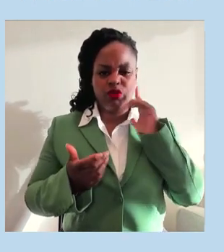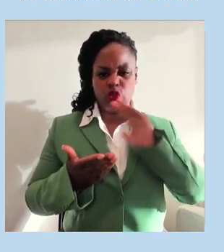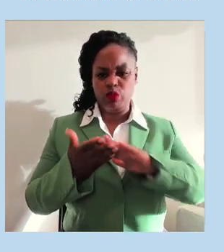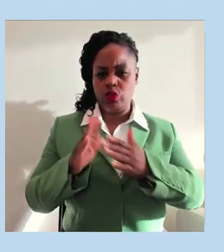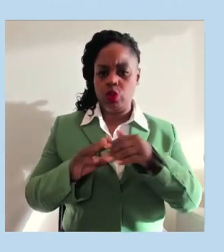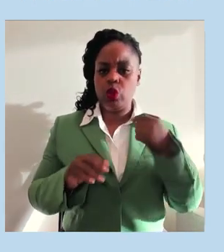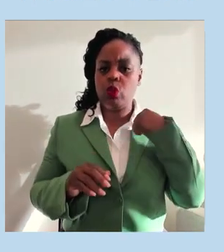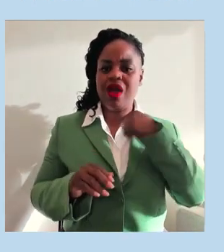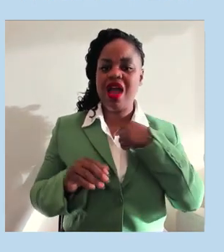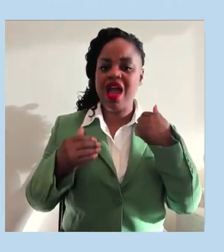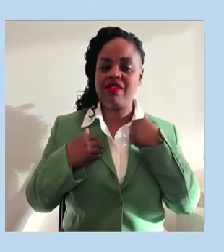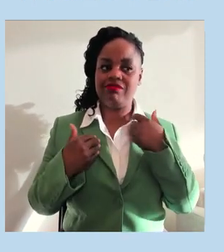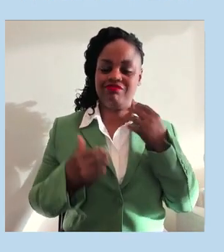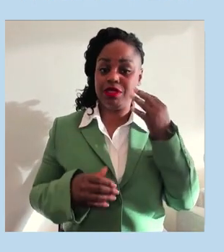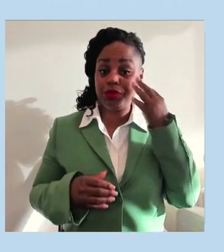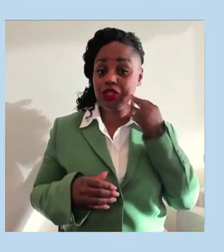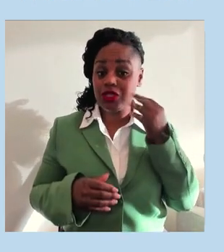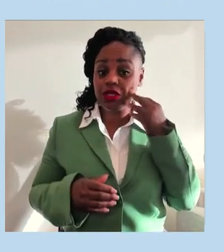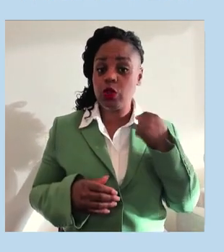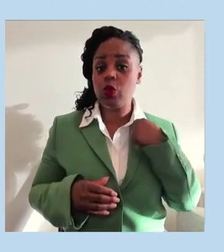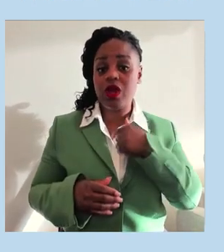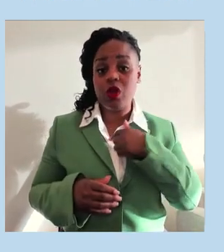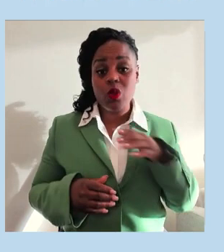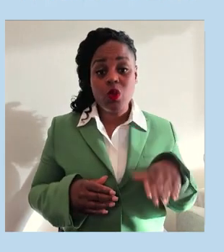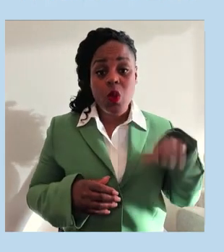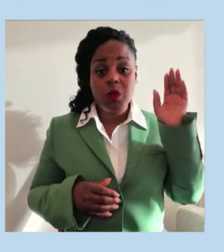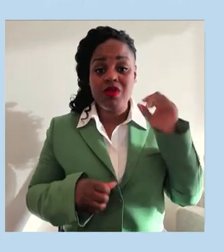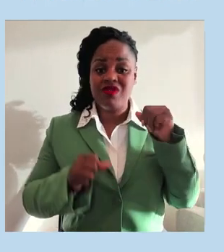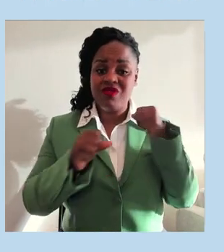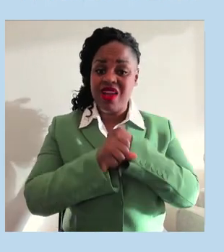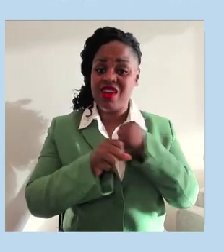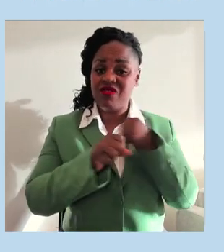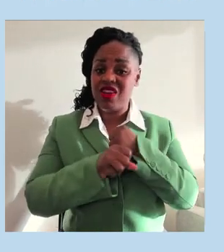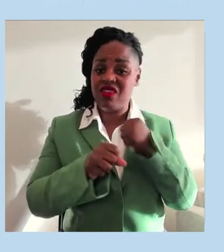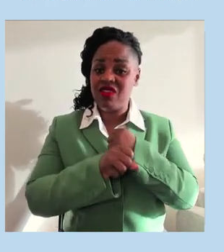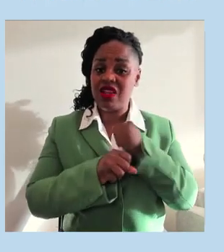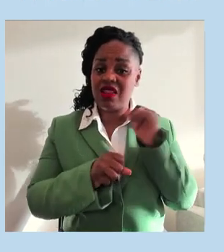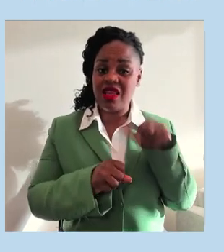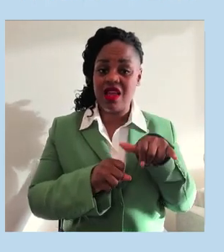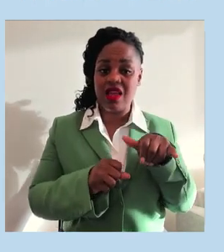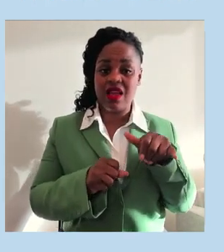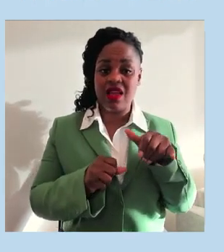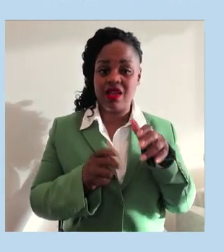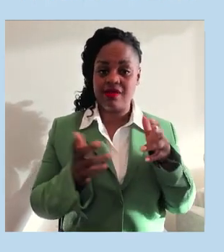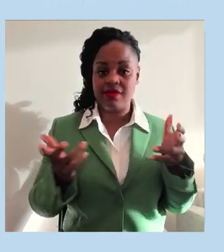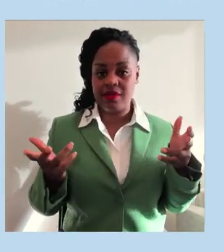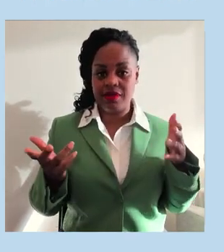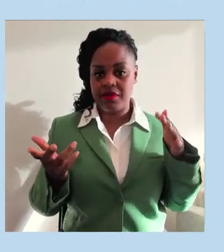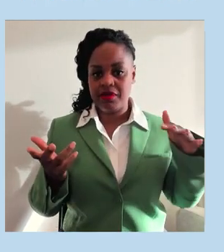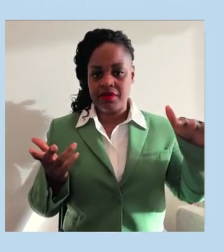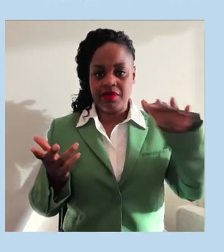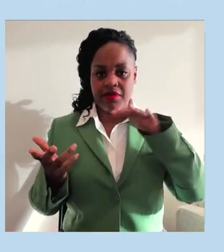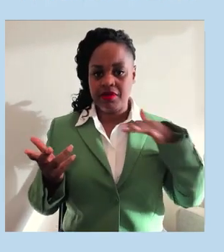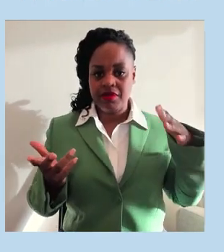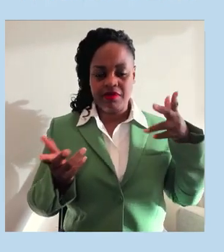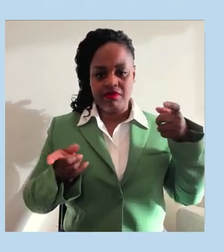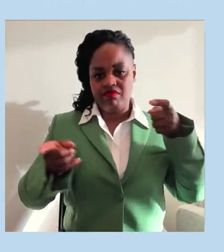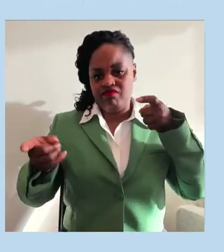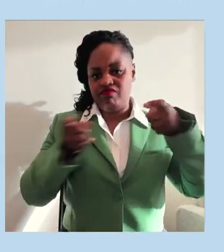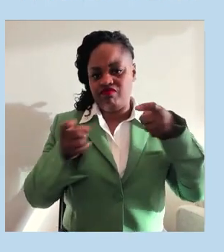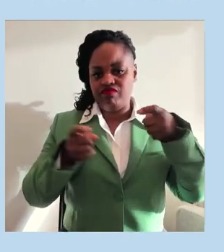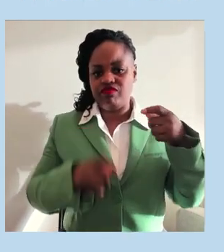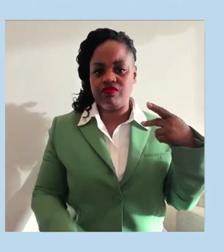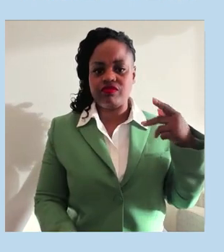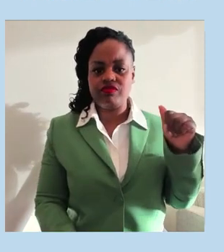are indeed what distinguish us from our world stakeholders. Yet, without their